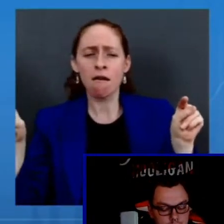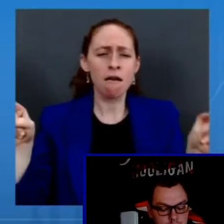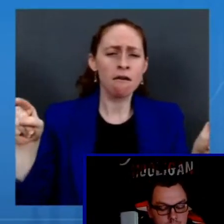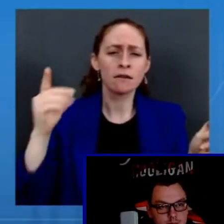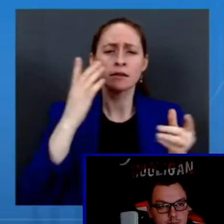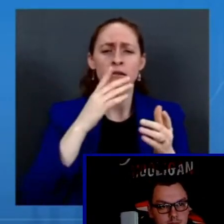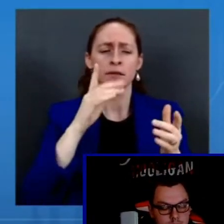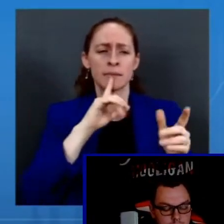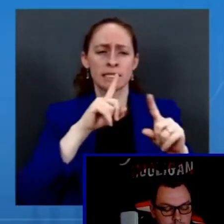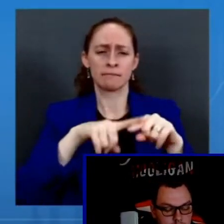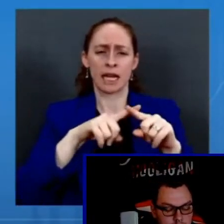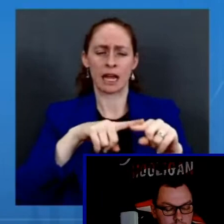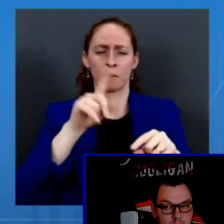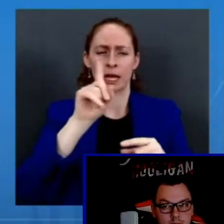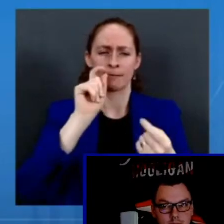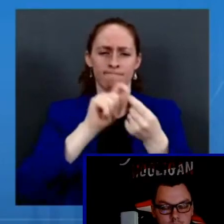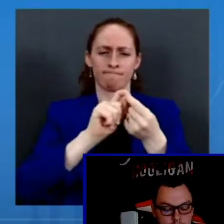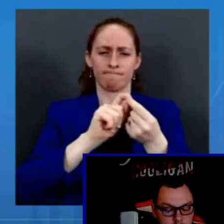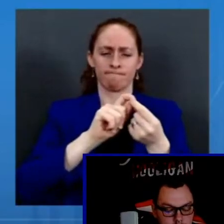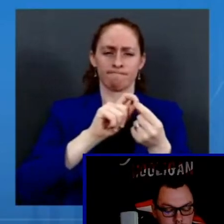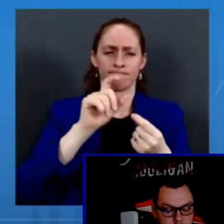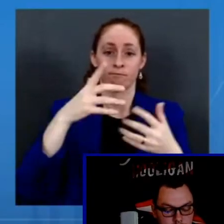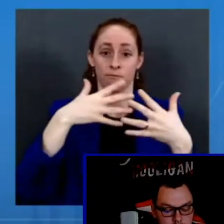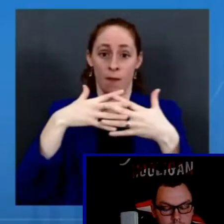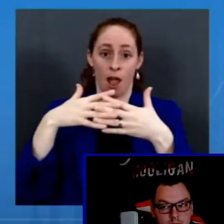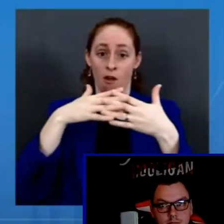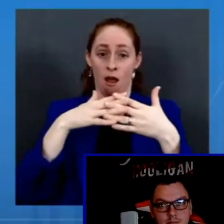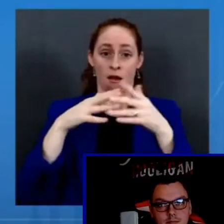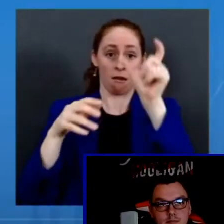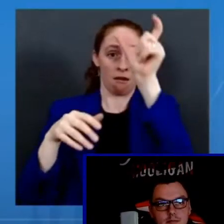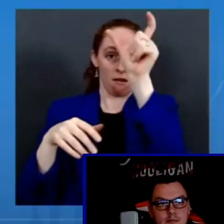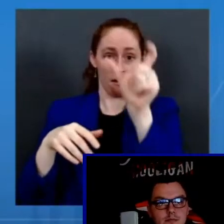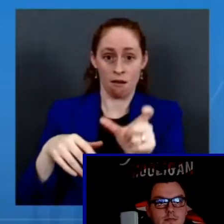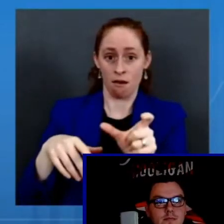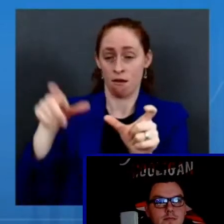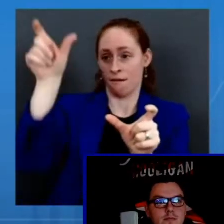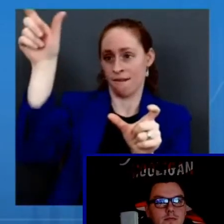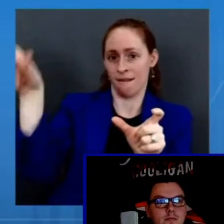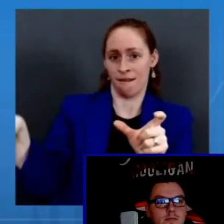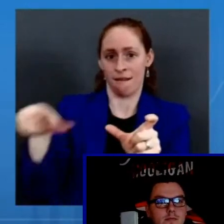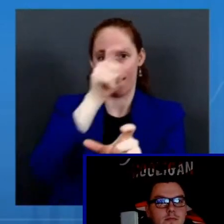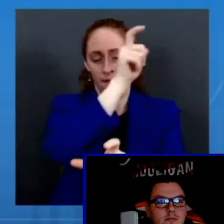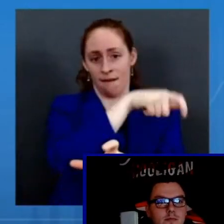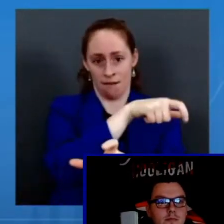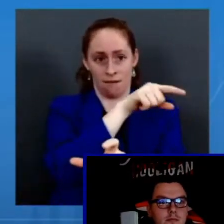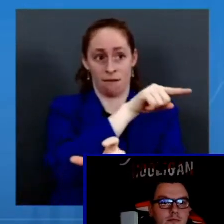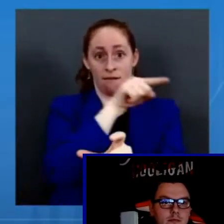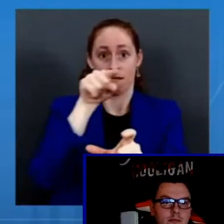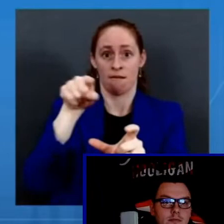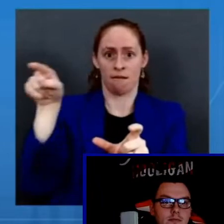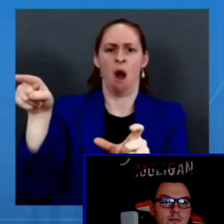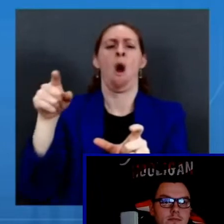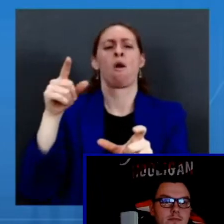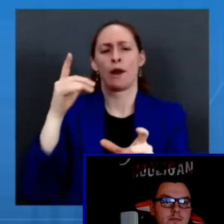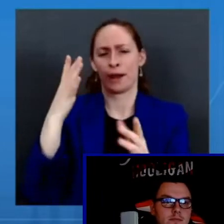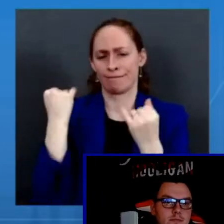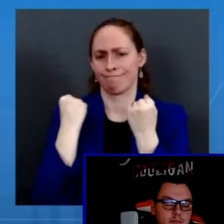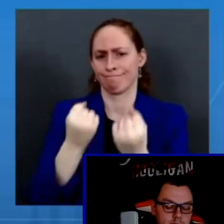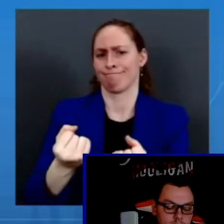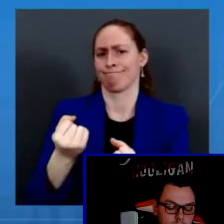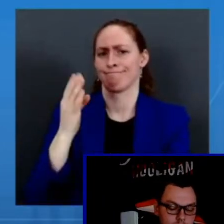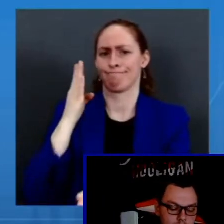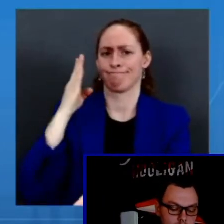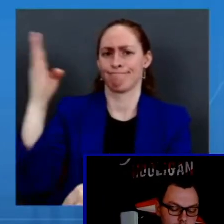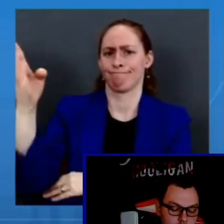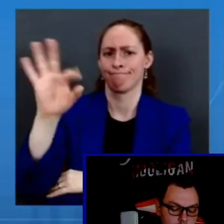and Northern Pacific states. This rapid increase in the proportion of Omicron circulating around the country is similar